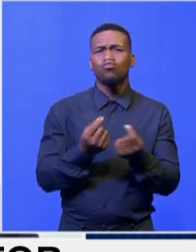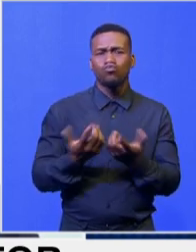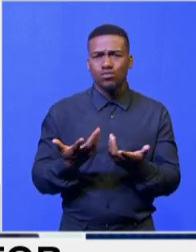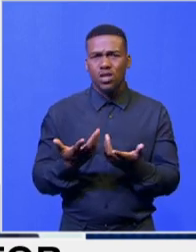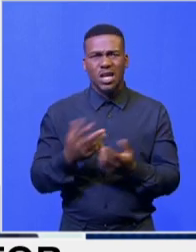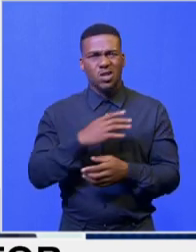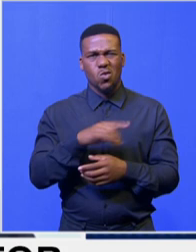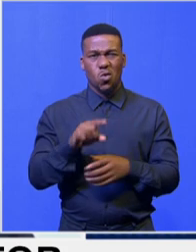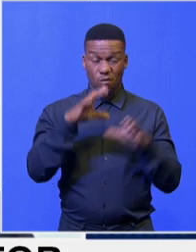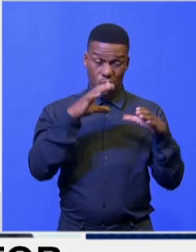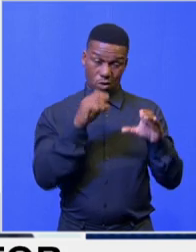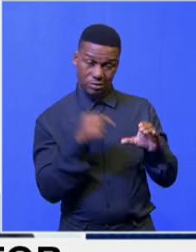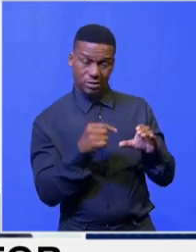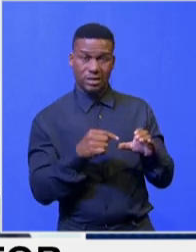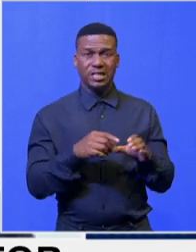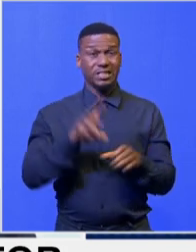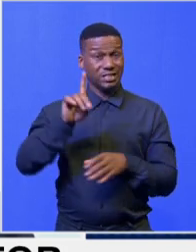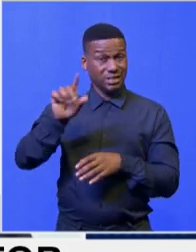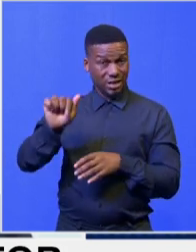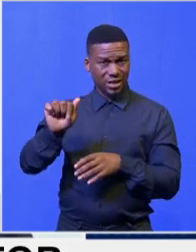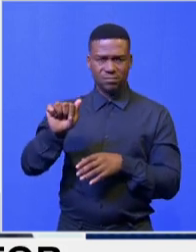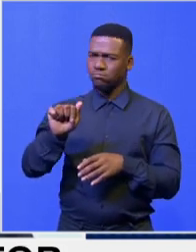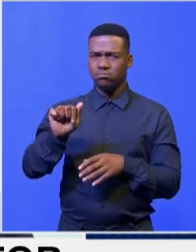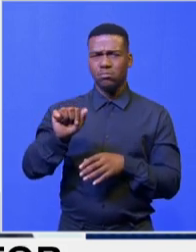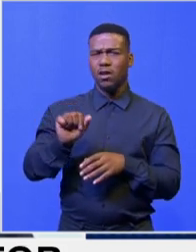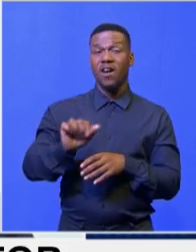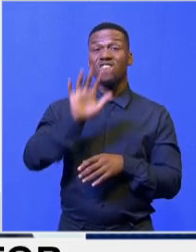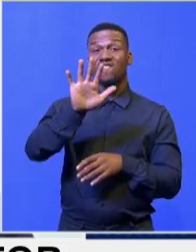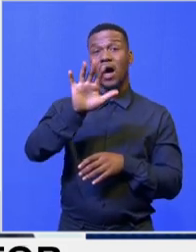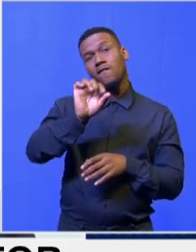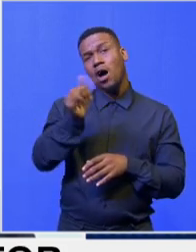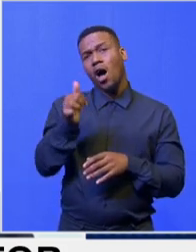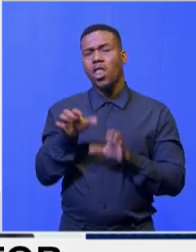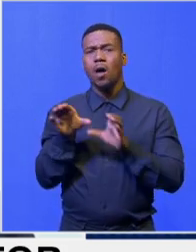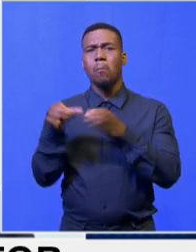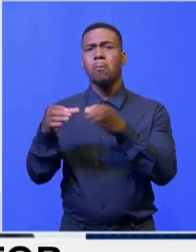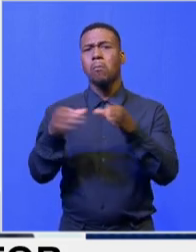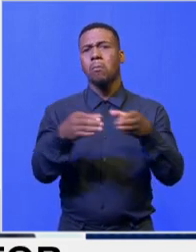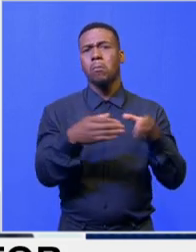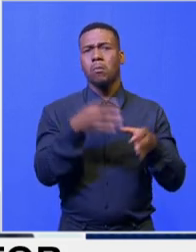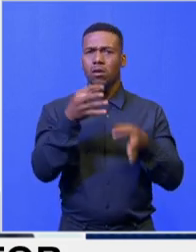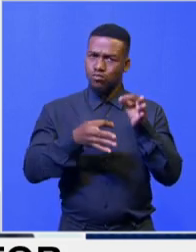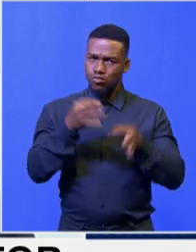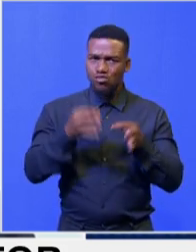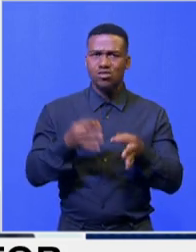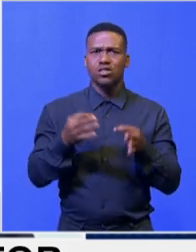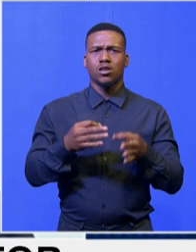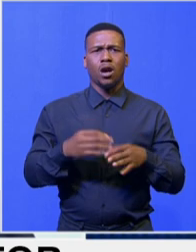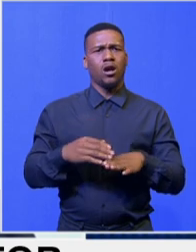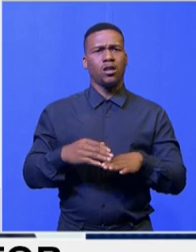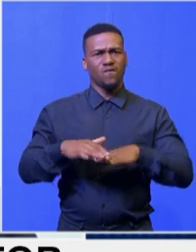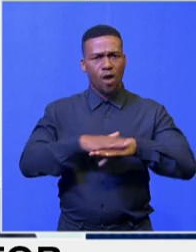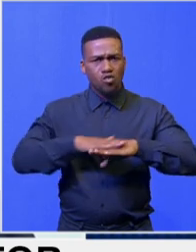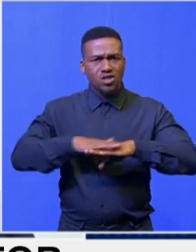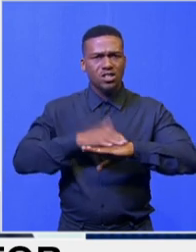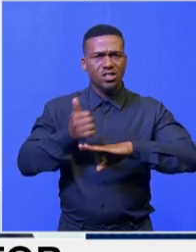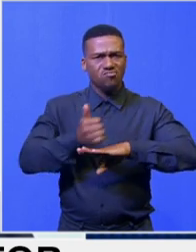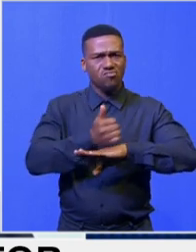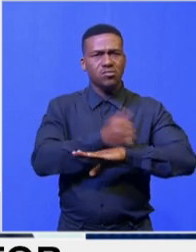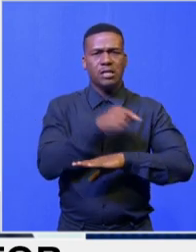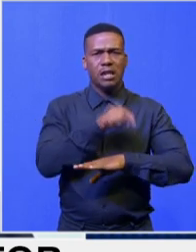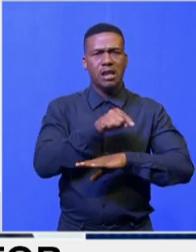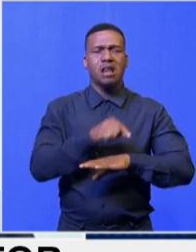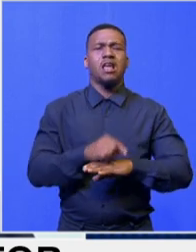DA, the four or five other political parties that are formed based on race relatedness,